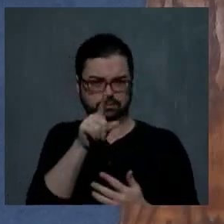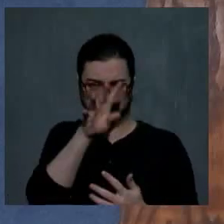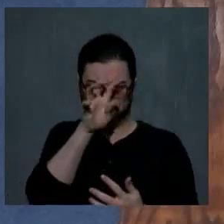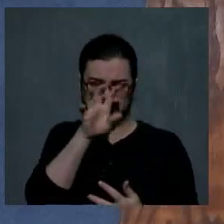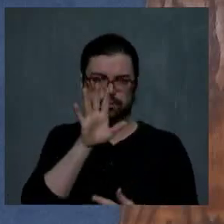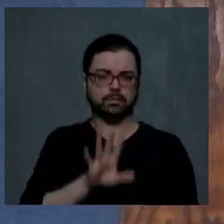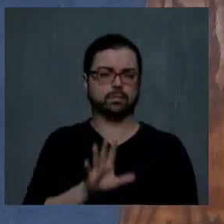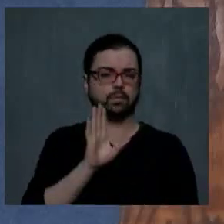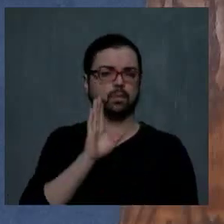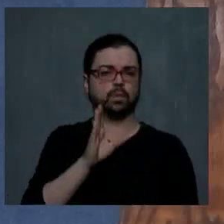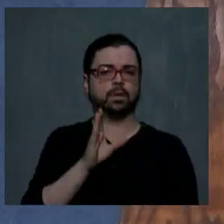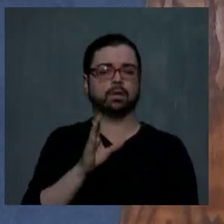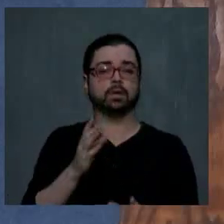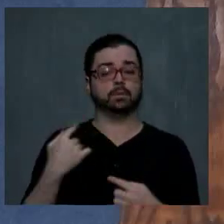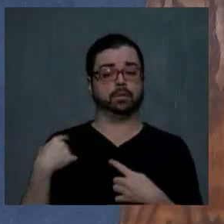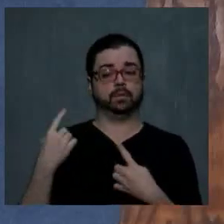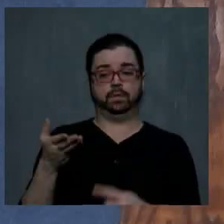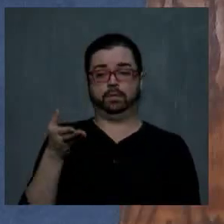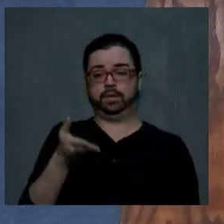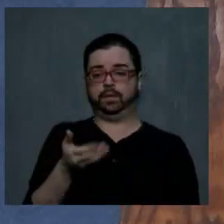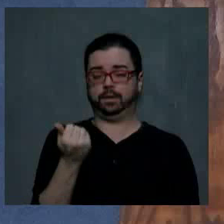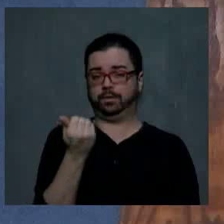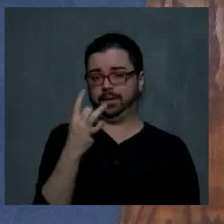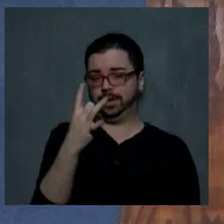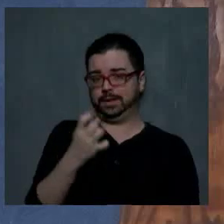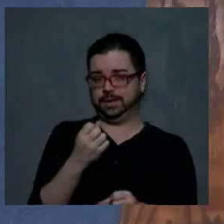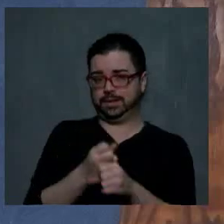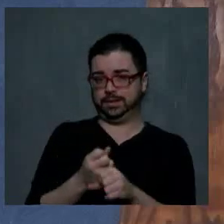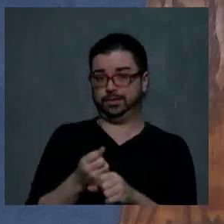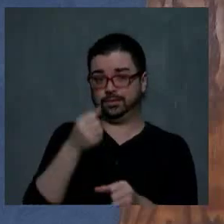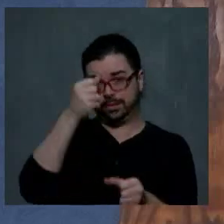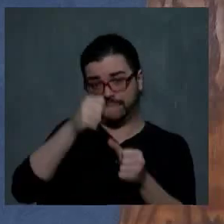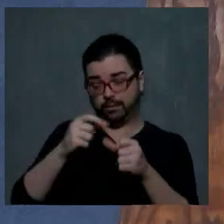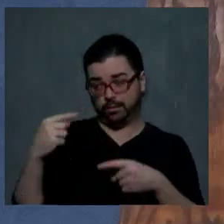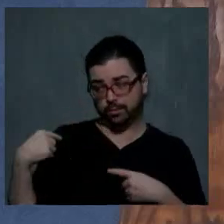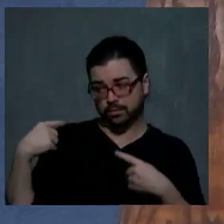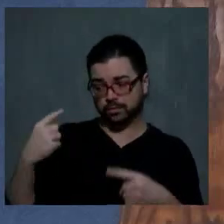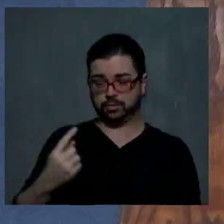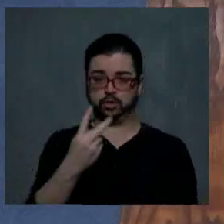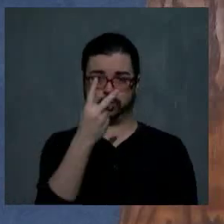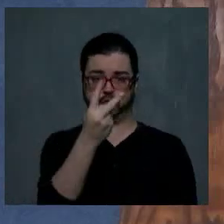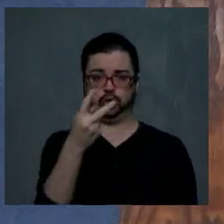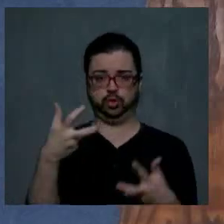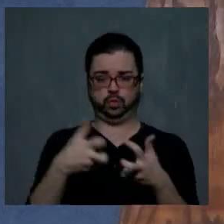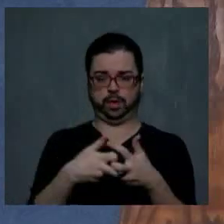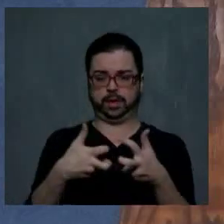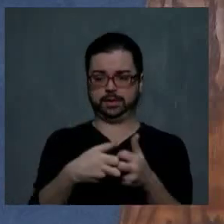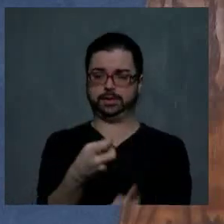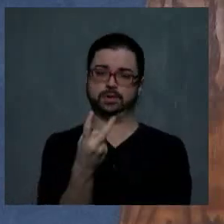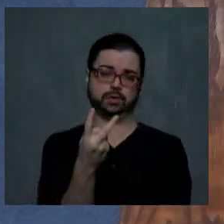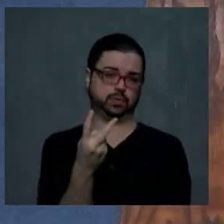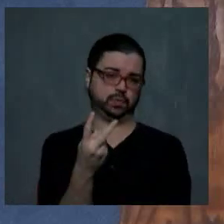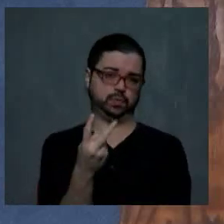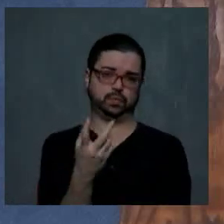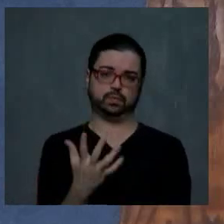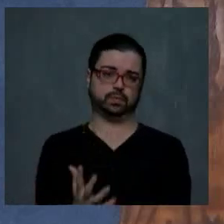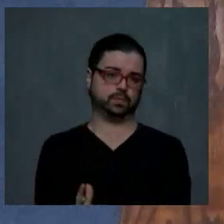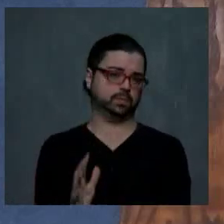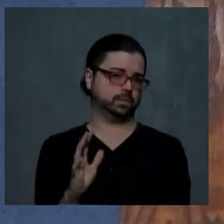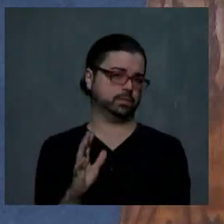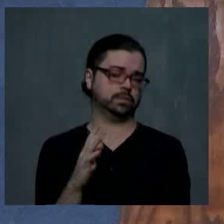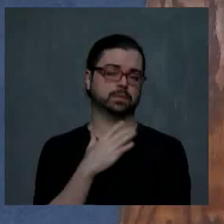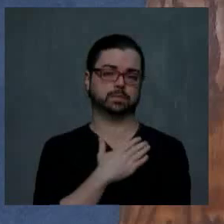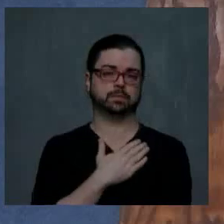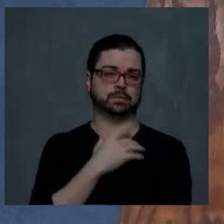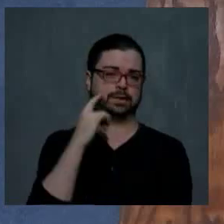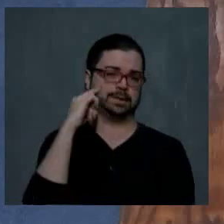now, we've been there 18 years. I remember 2 accidents in 18 years. So please consider, I mean, y'all